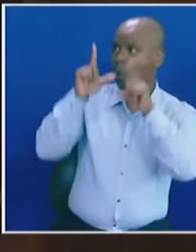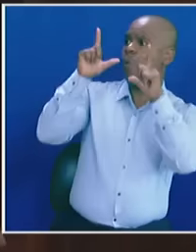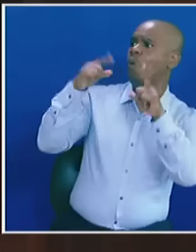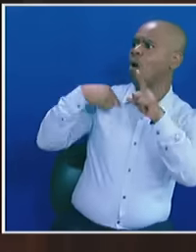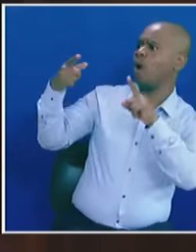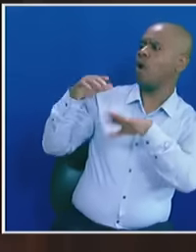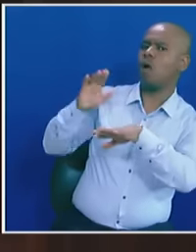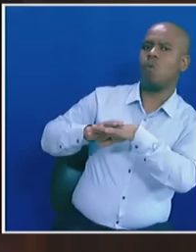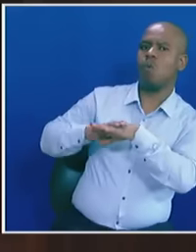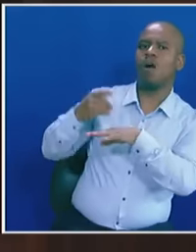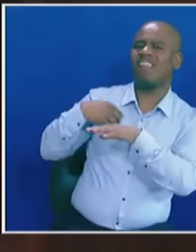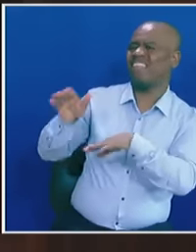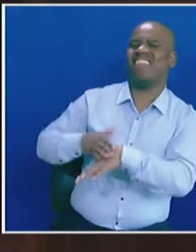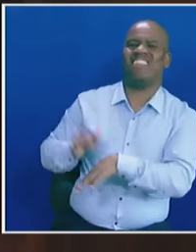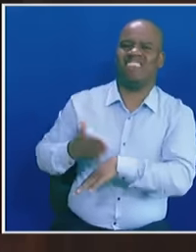being conned.